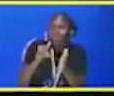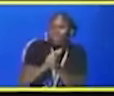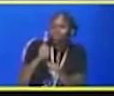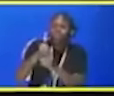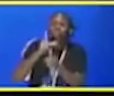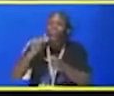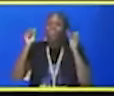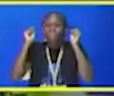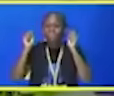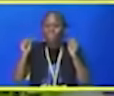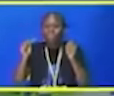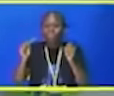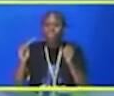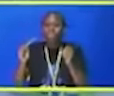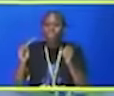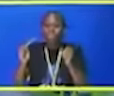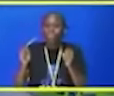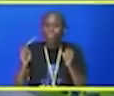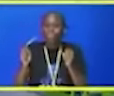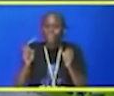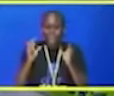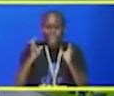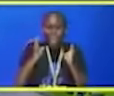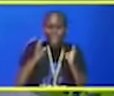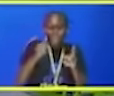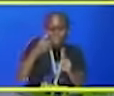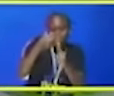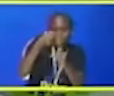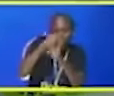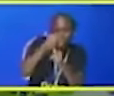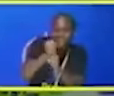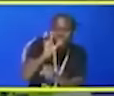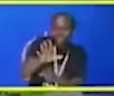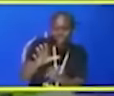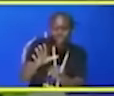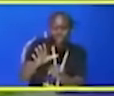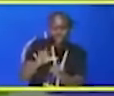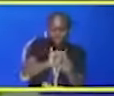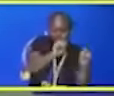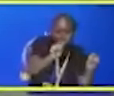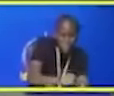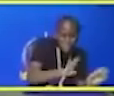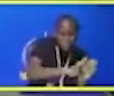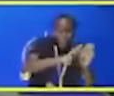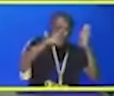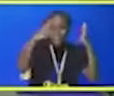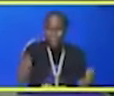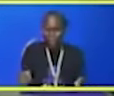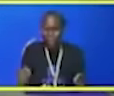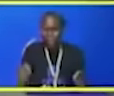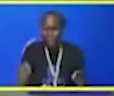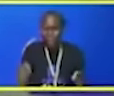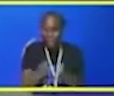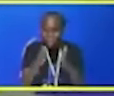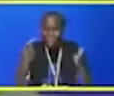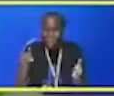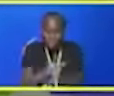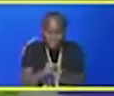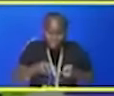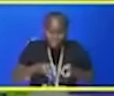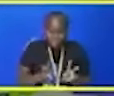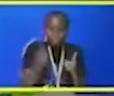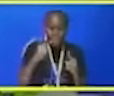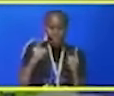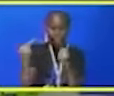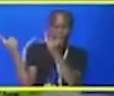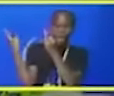destiny. Expand your capacity, that by the time you come tomorrow, you are coming thirsty. You are coming as an apostle, a